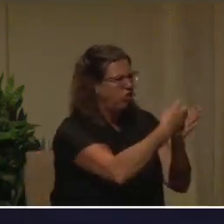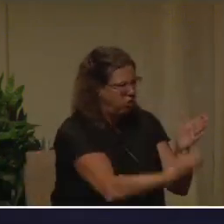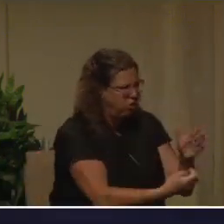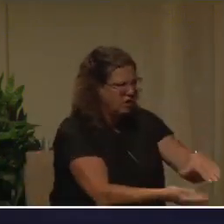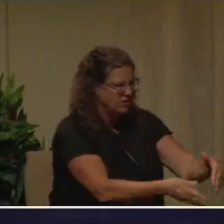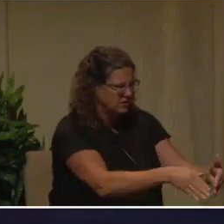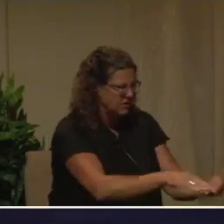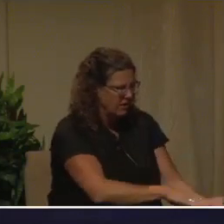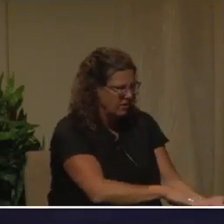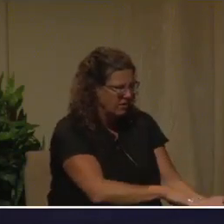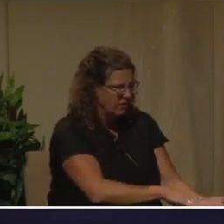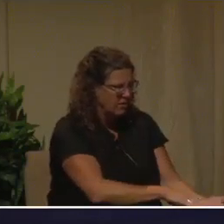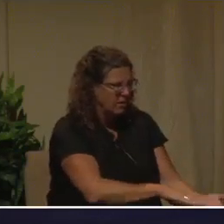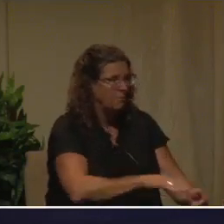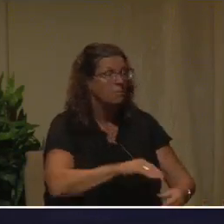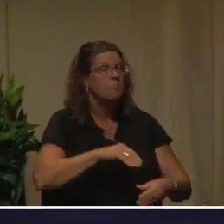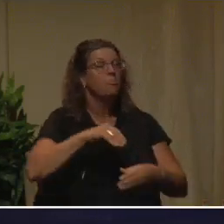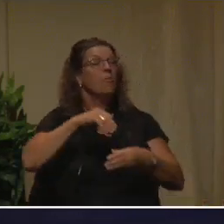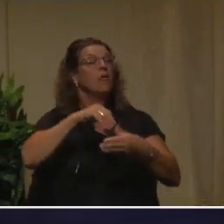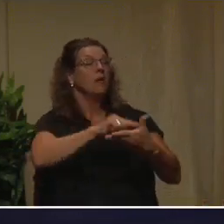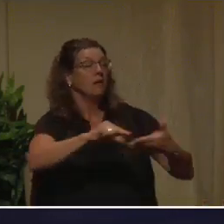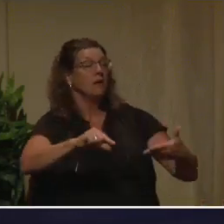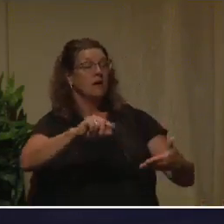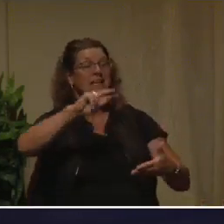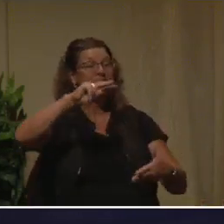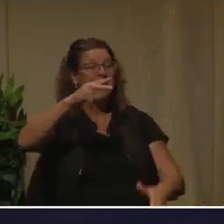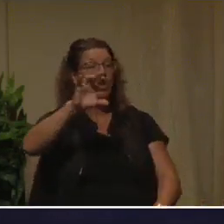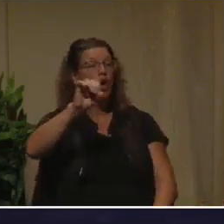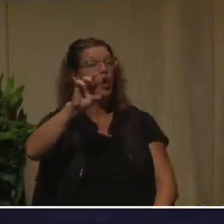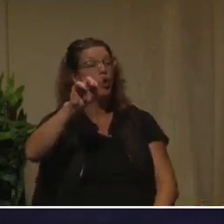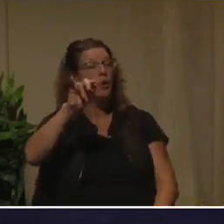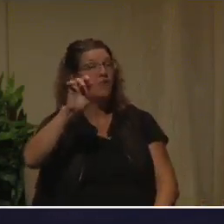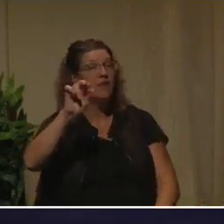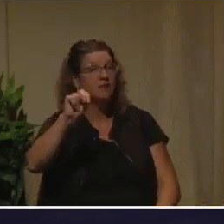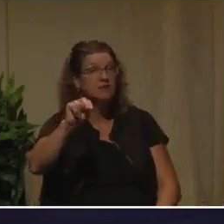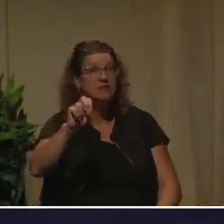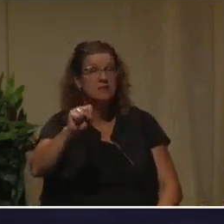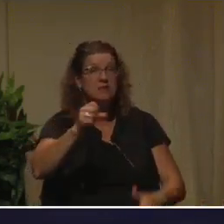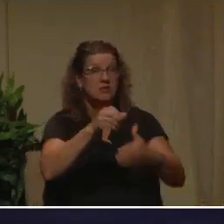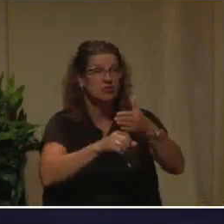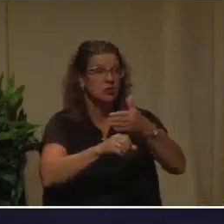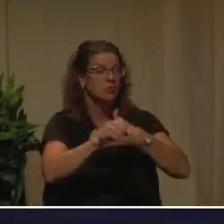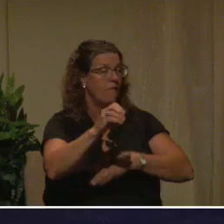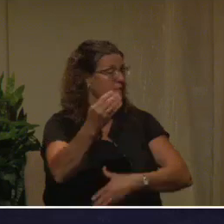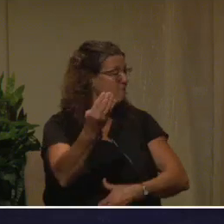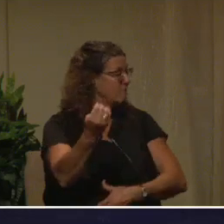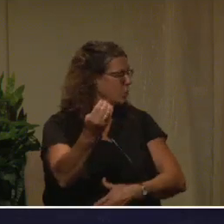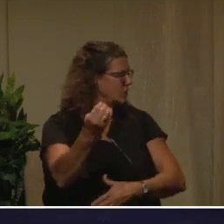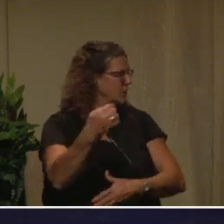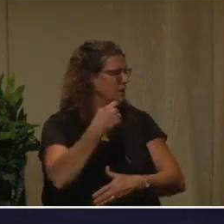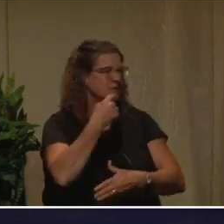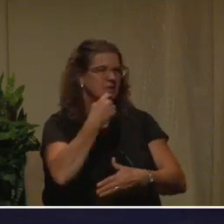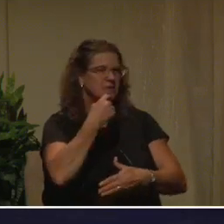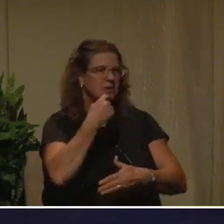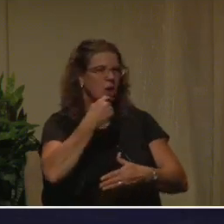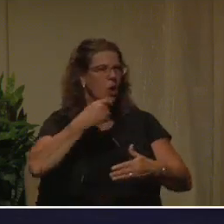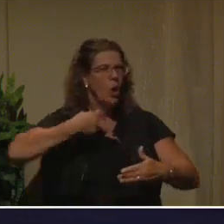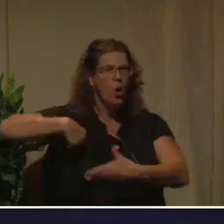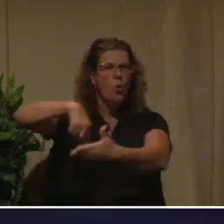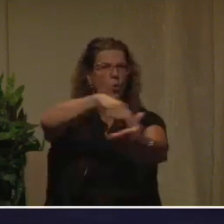4:16, outwardly we are wasting away. Isn't that all of our experience?